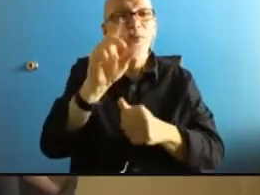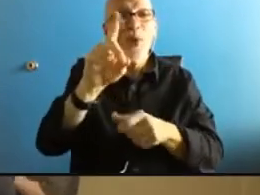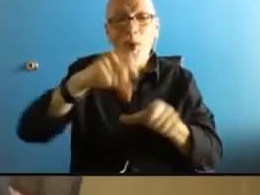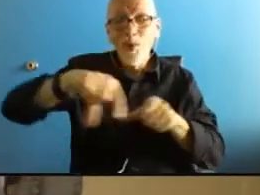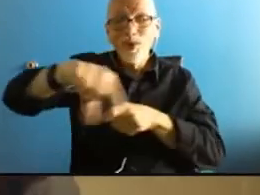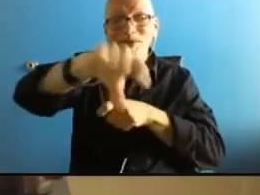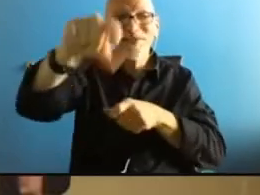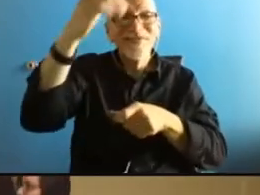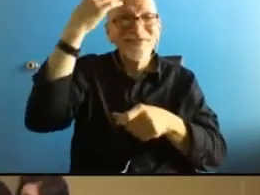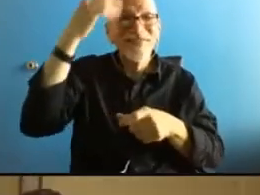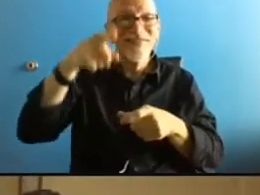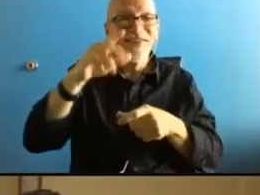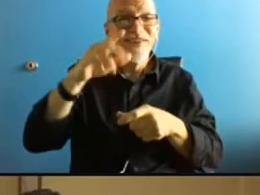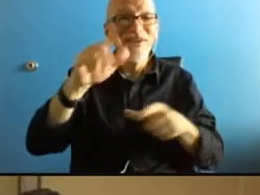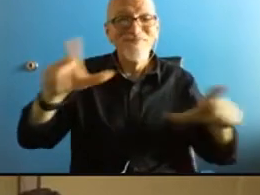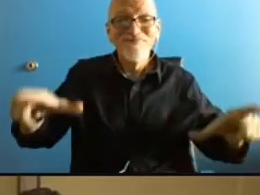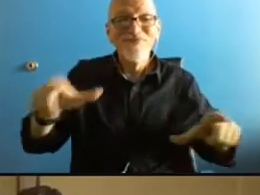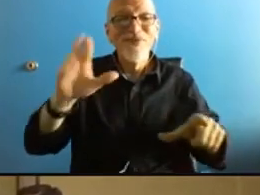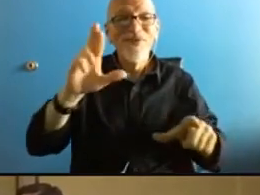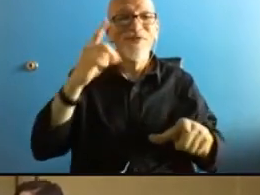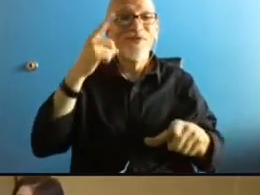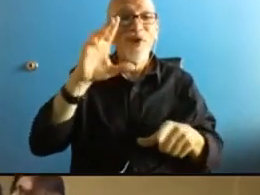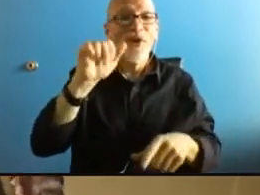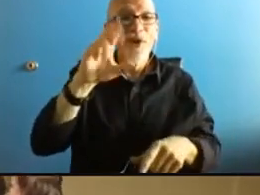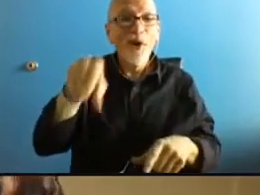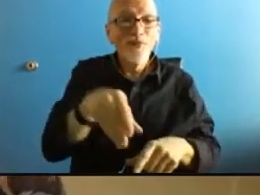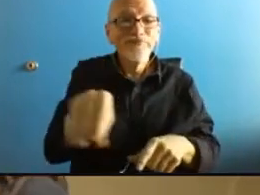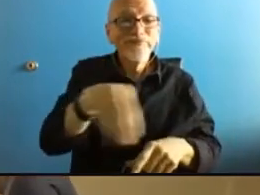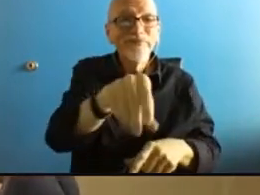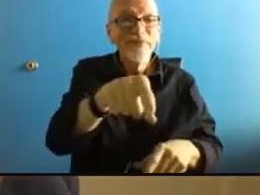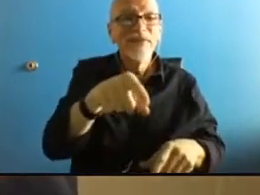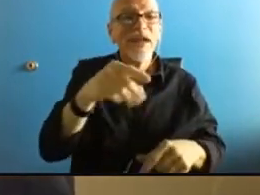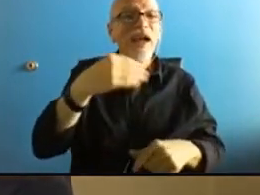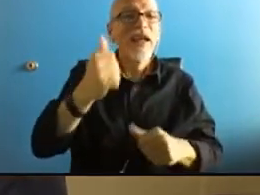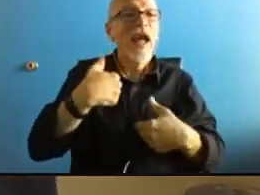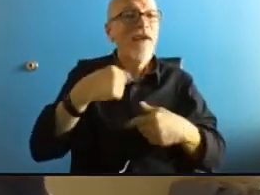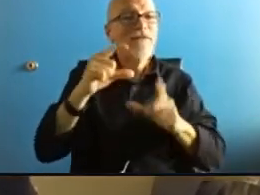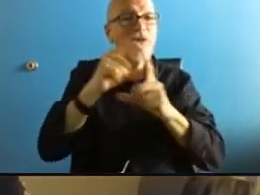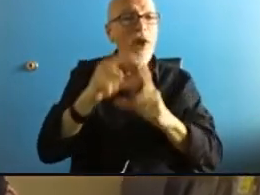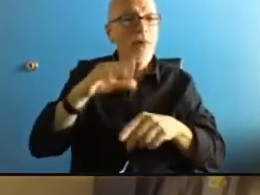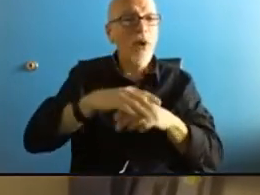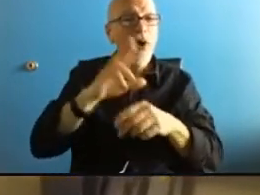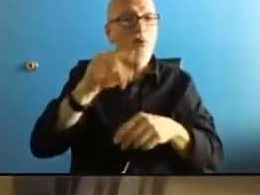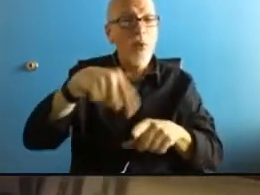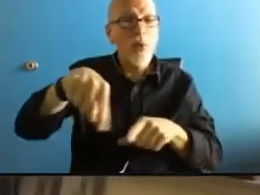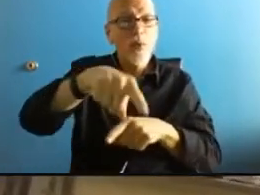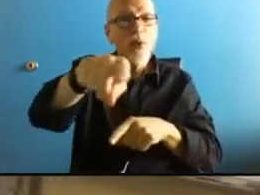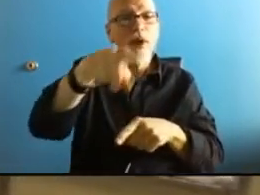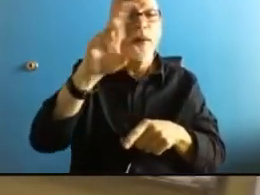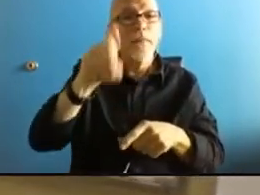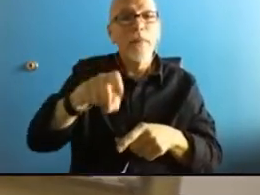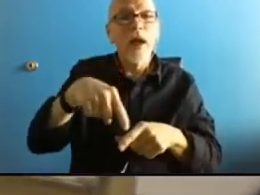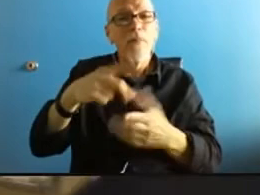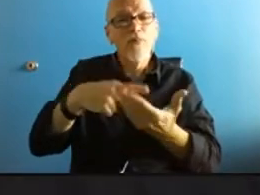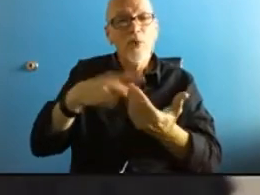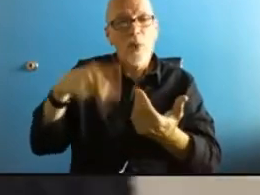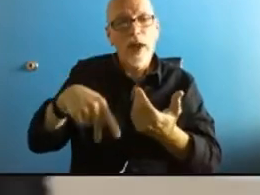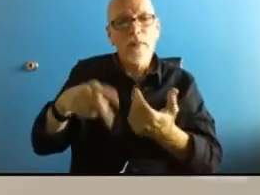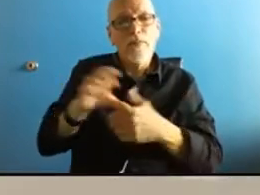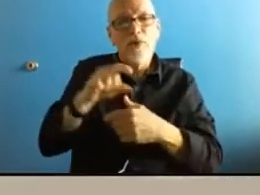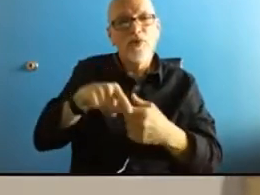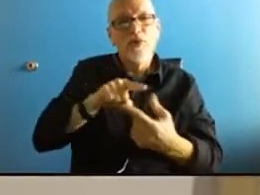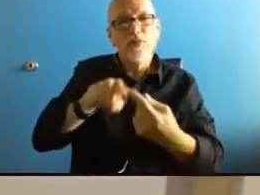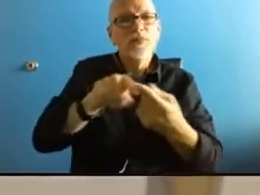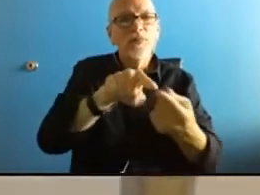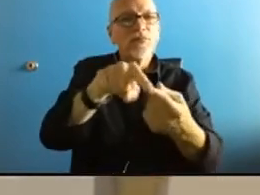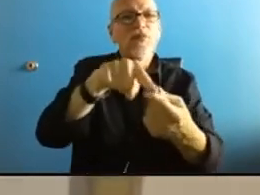printed. Like you could have vocabulary on the road that you have to program them to go to the certain vocabulary. It